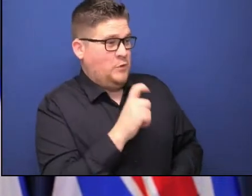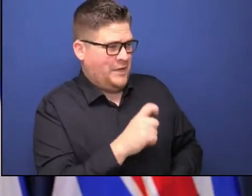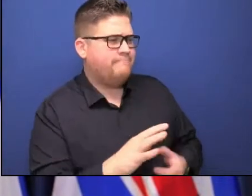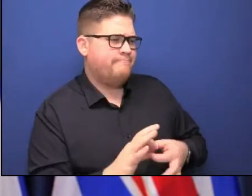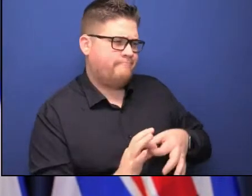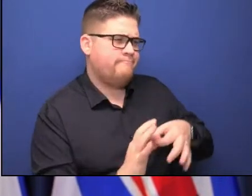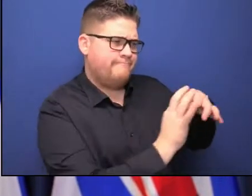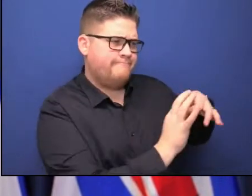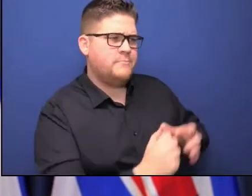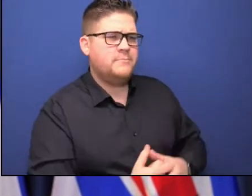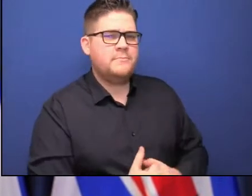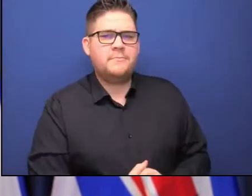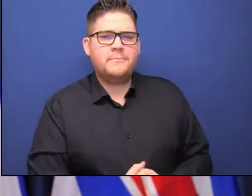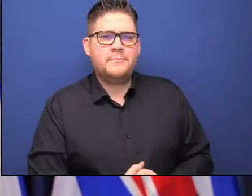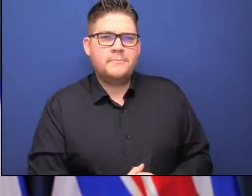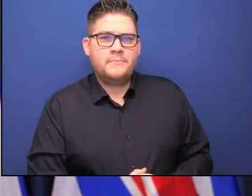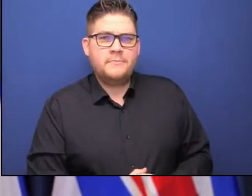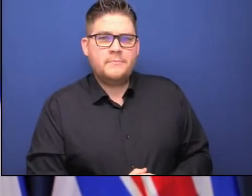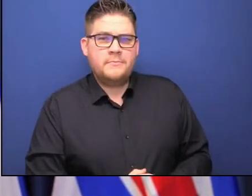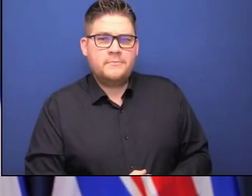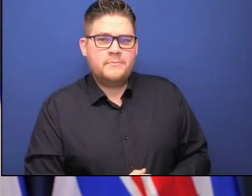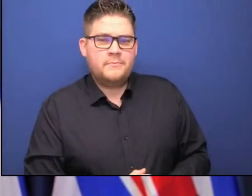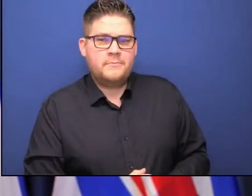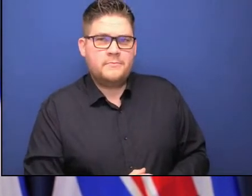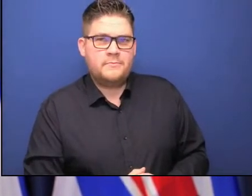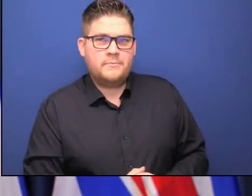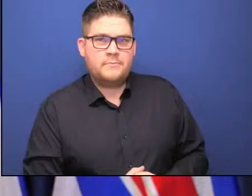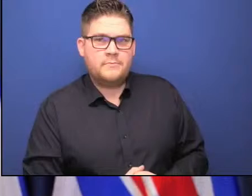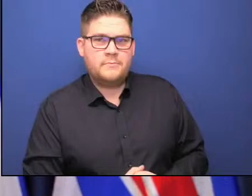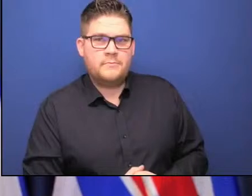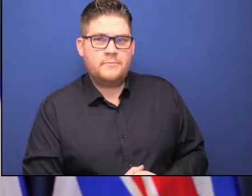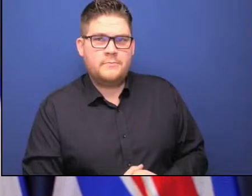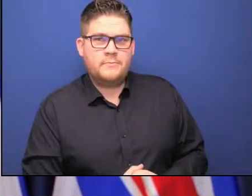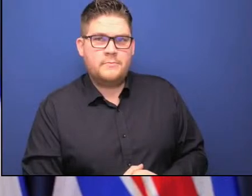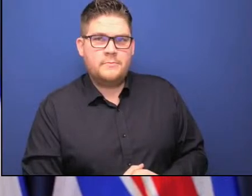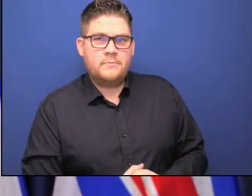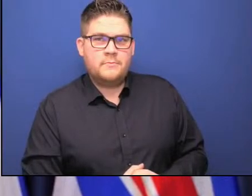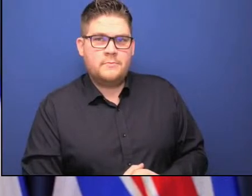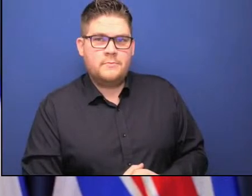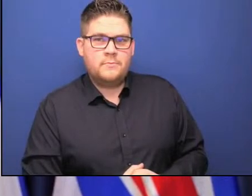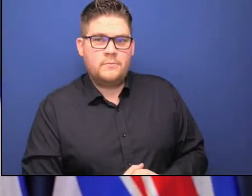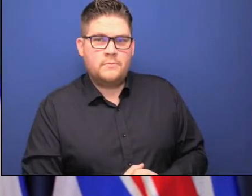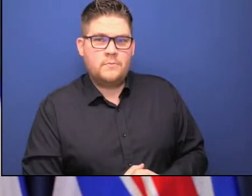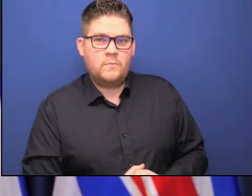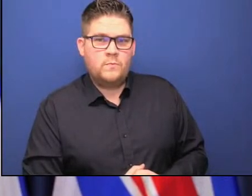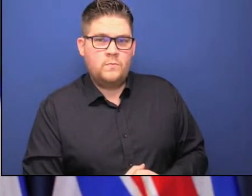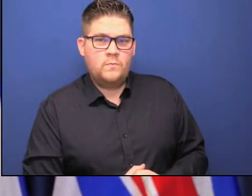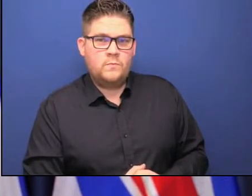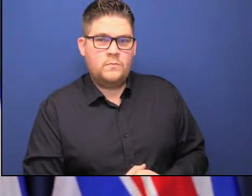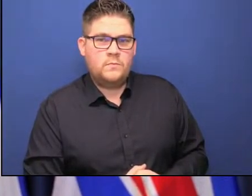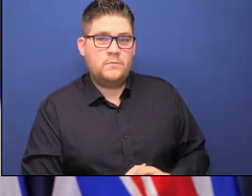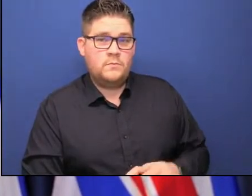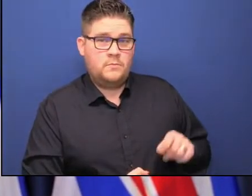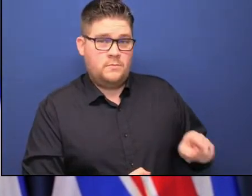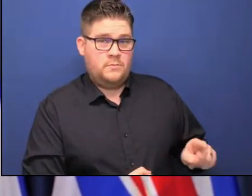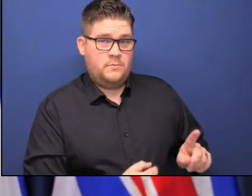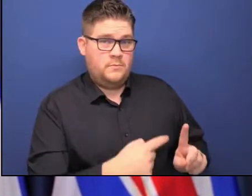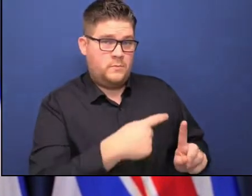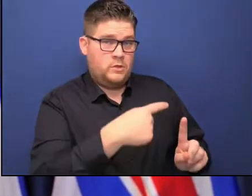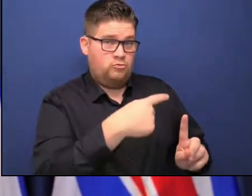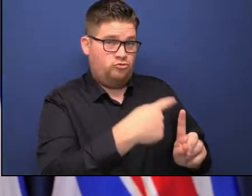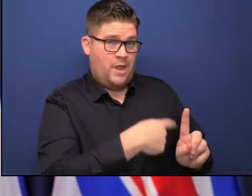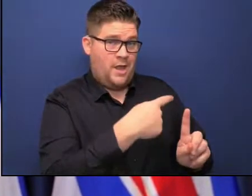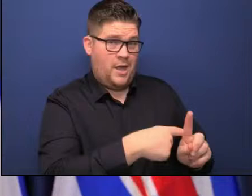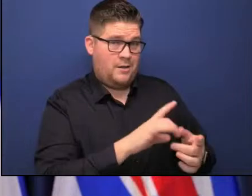force rejected, and that this bill seems not to do. What is the resistance to tying rents to units rather than to the tenants? We've looked at